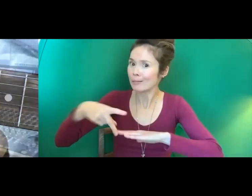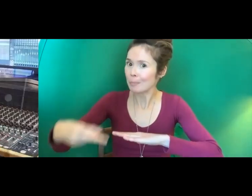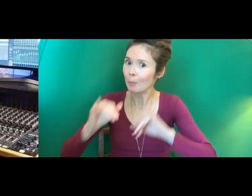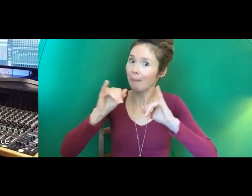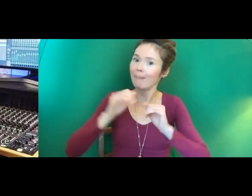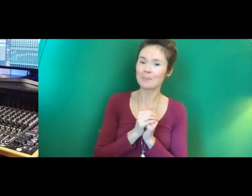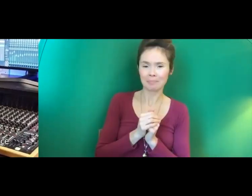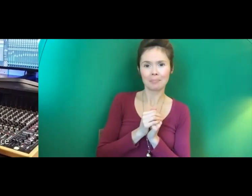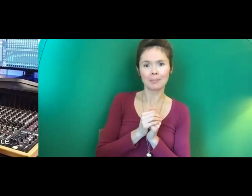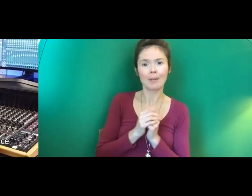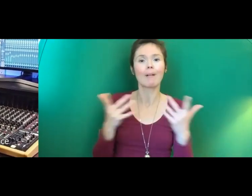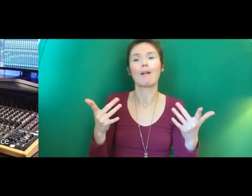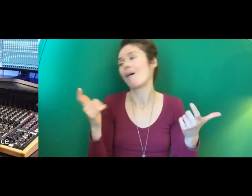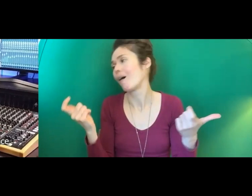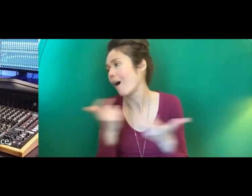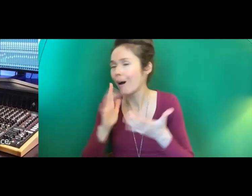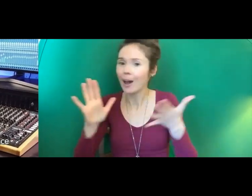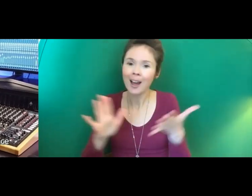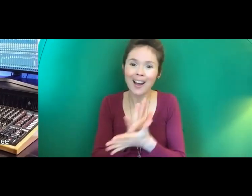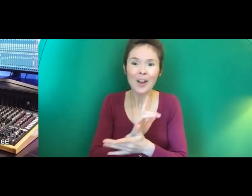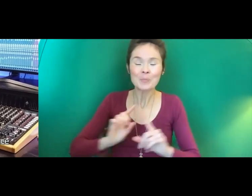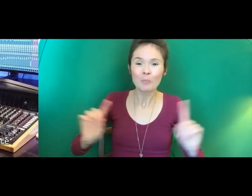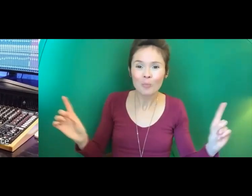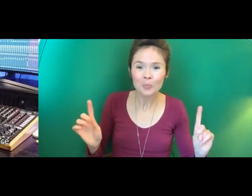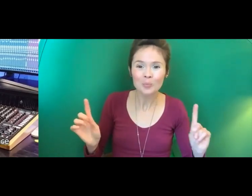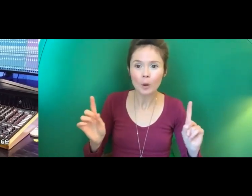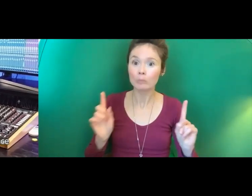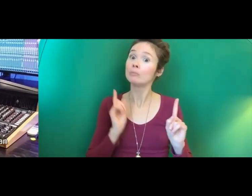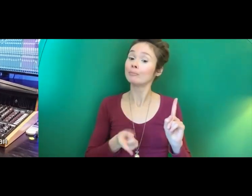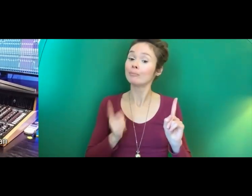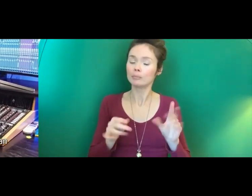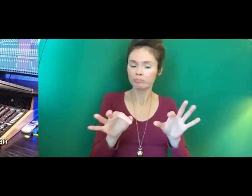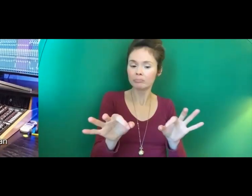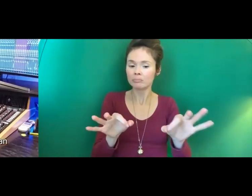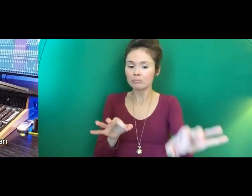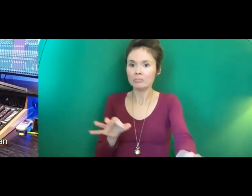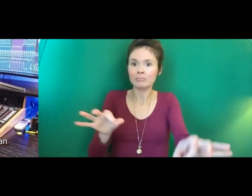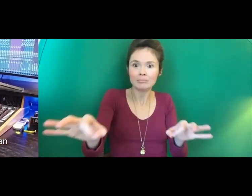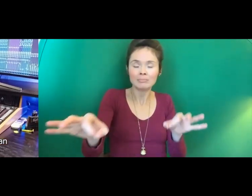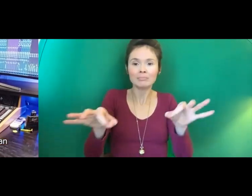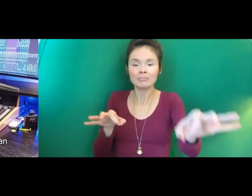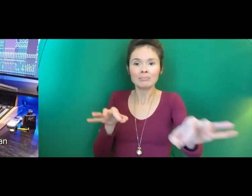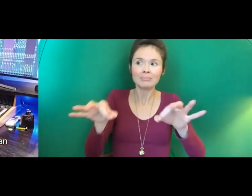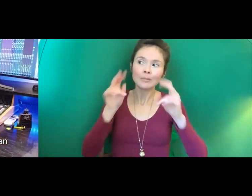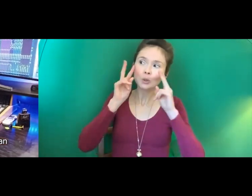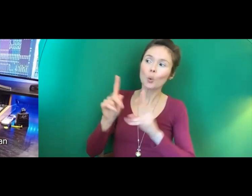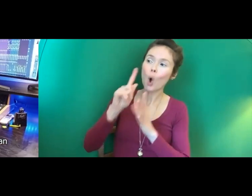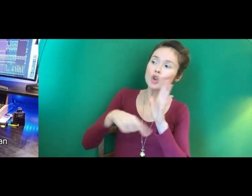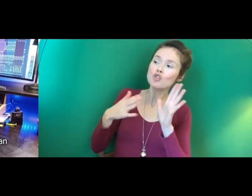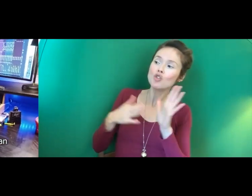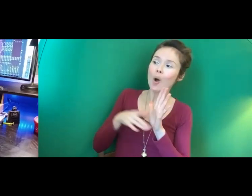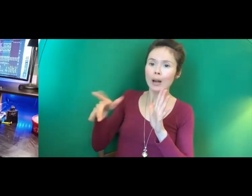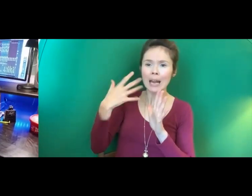The most fun I had during the experience was being at the mixing desk, where I got to see how John Merriman color codes